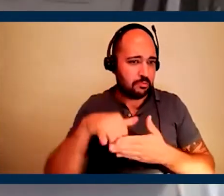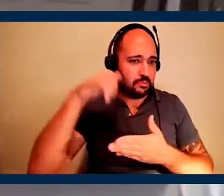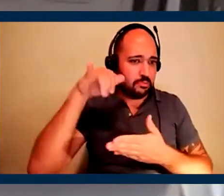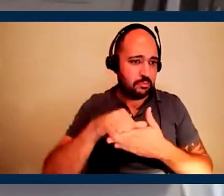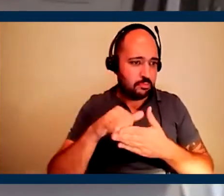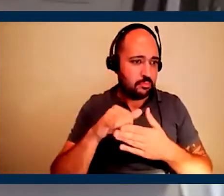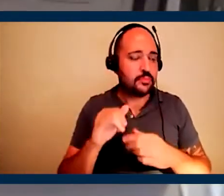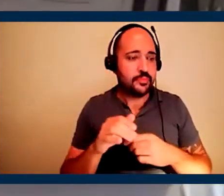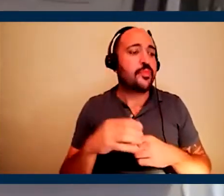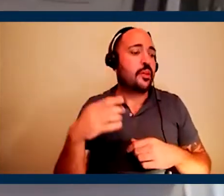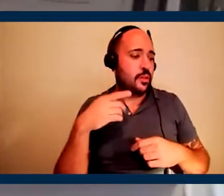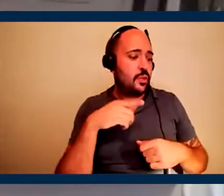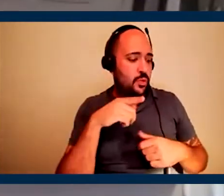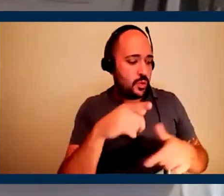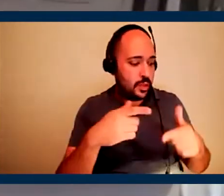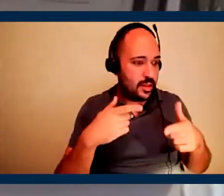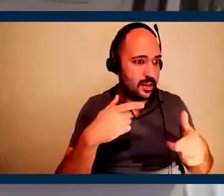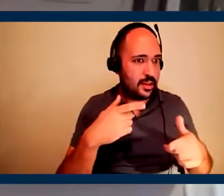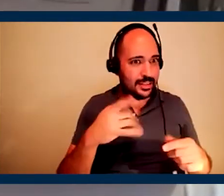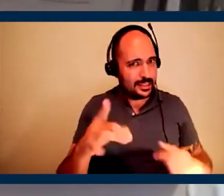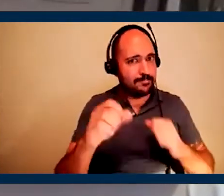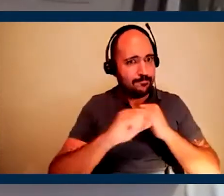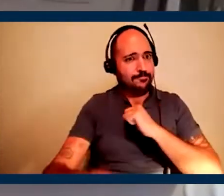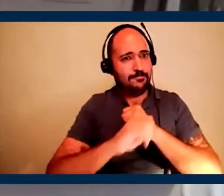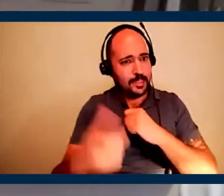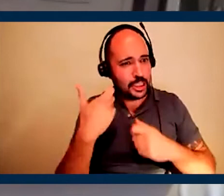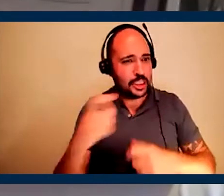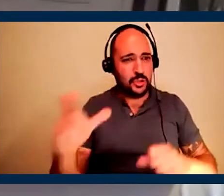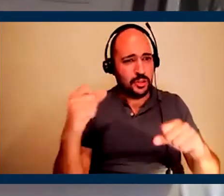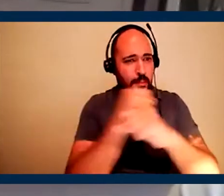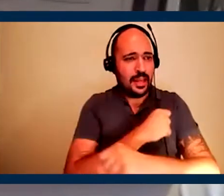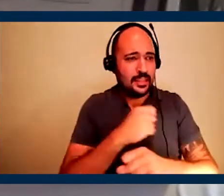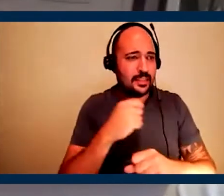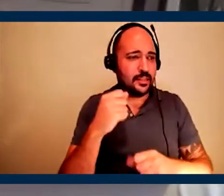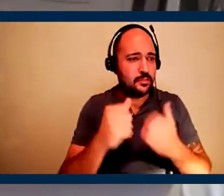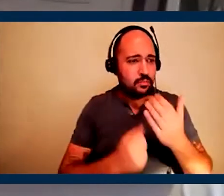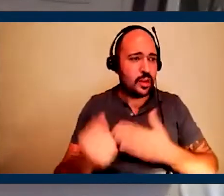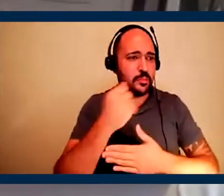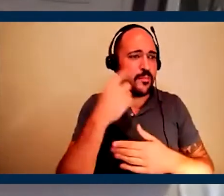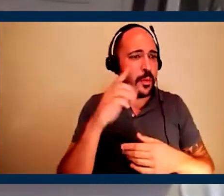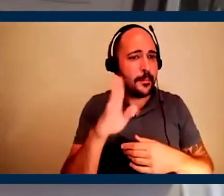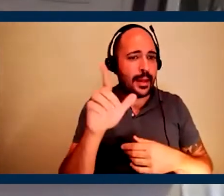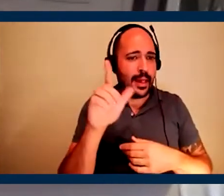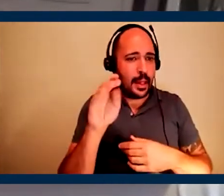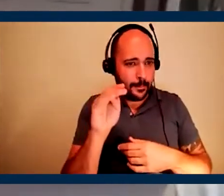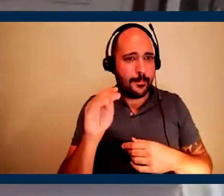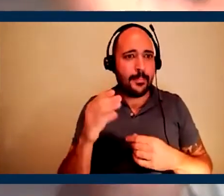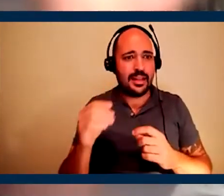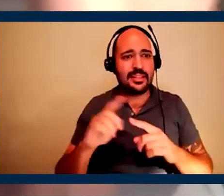led a successful campaign in LA on issue that was a big priority for BLM and affiliated